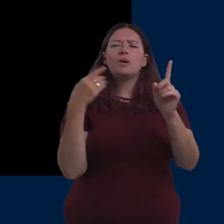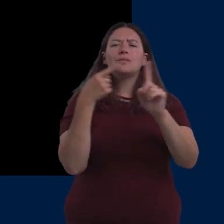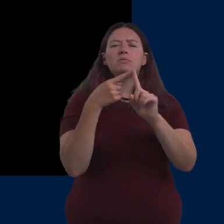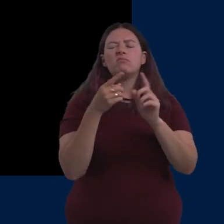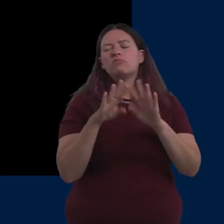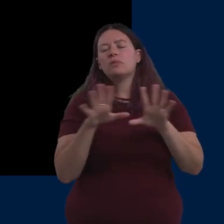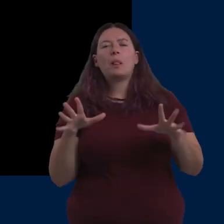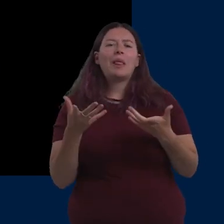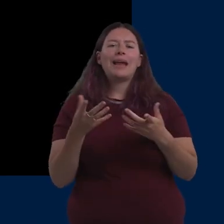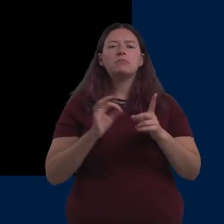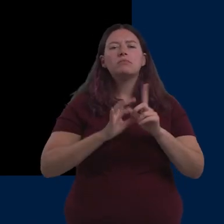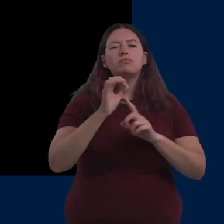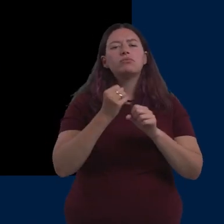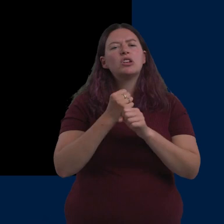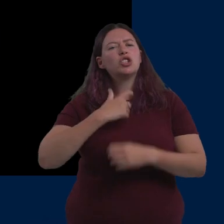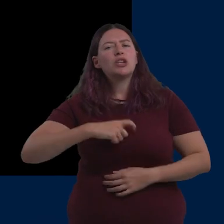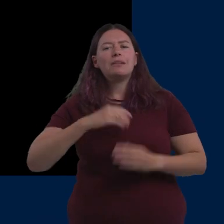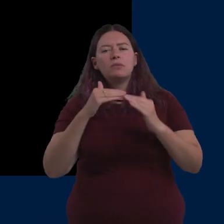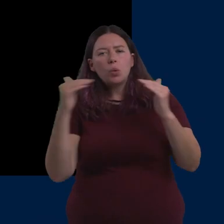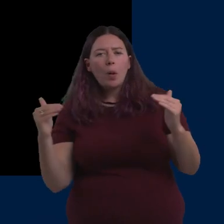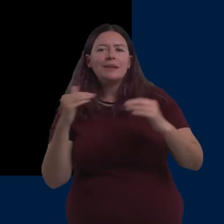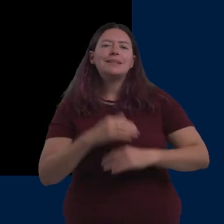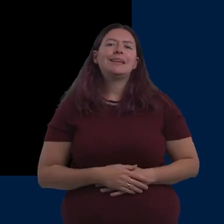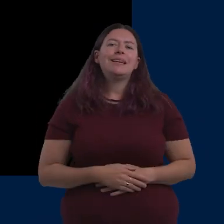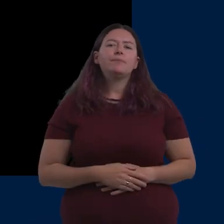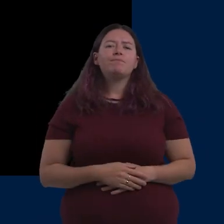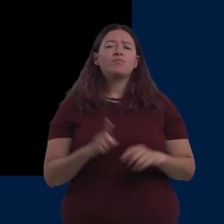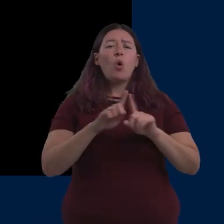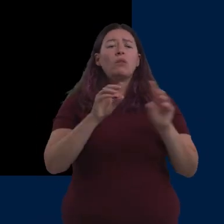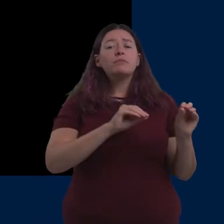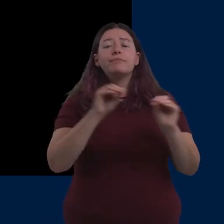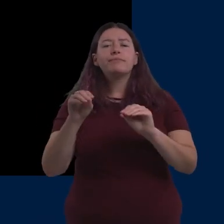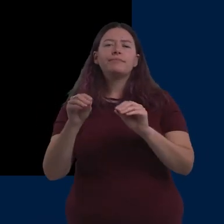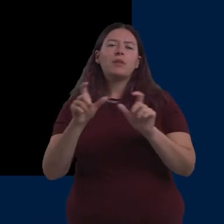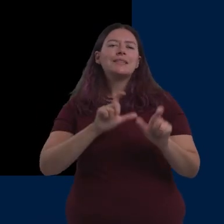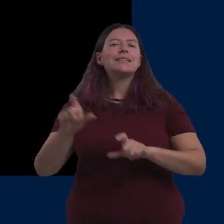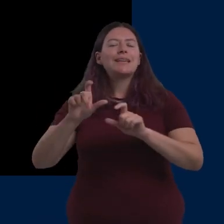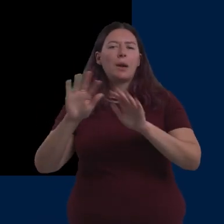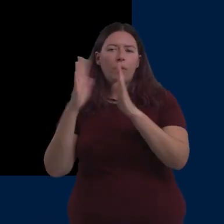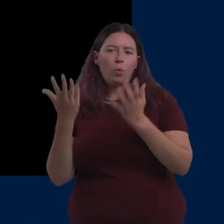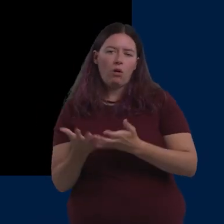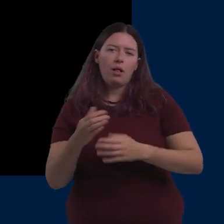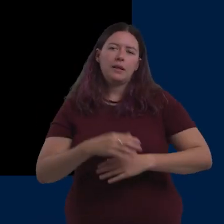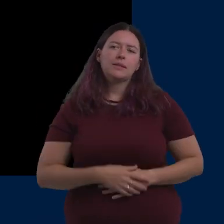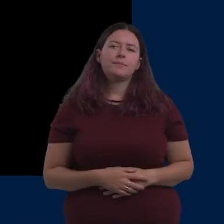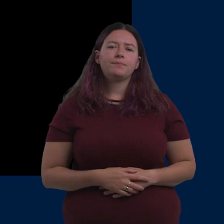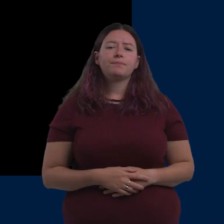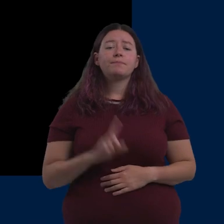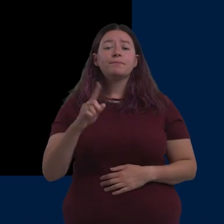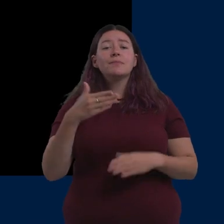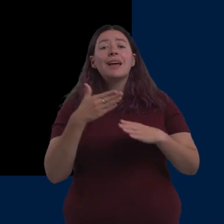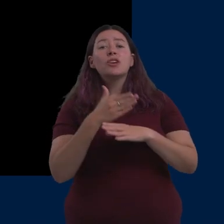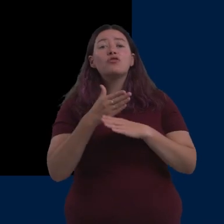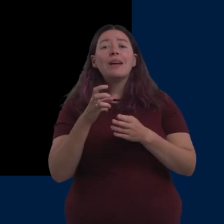as improving gender equality and the transition to a more sustainable world. Ultimately, the